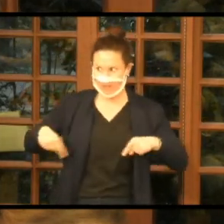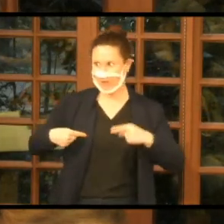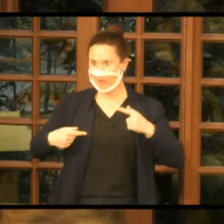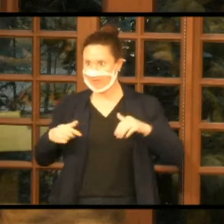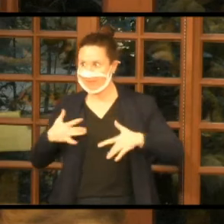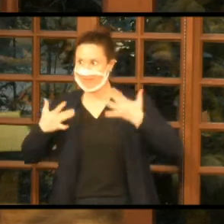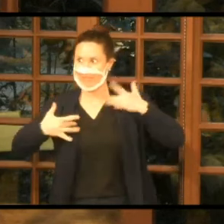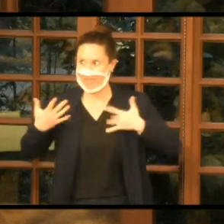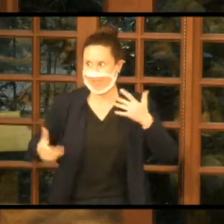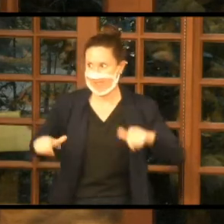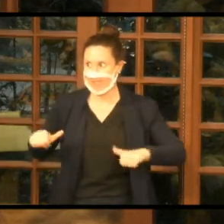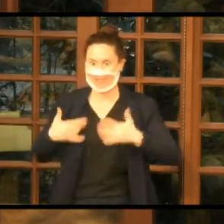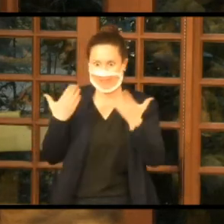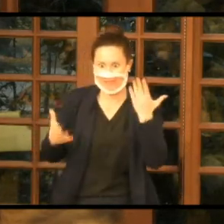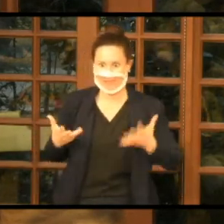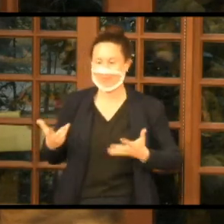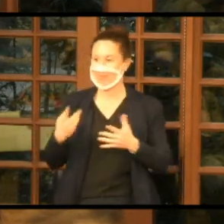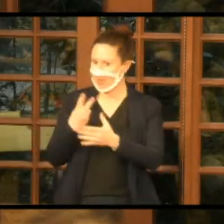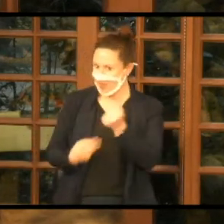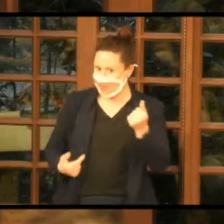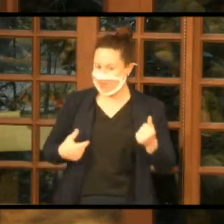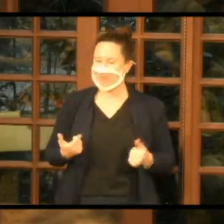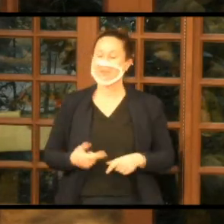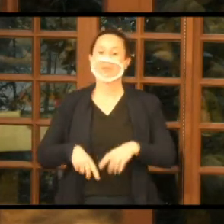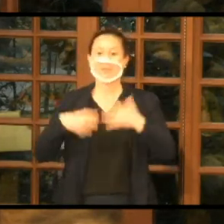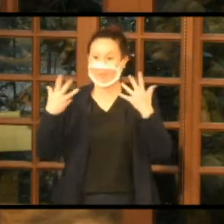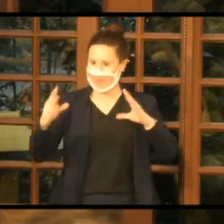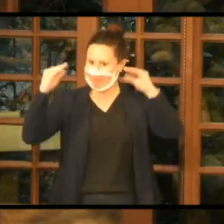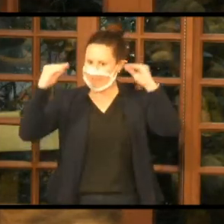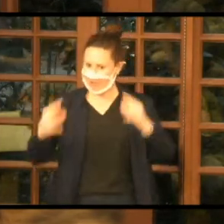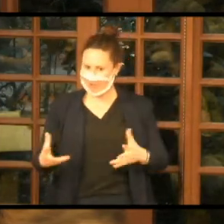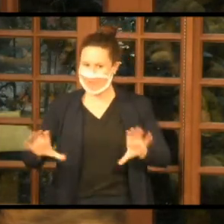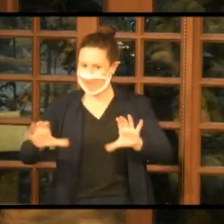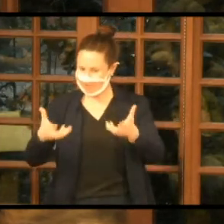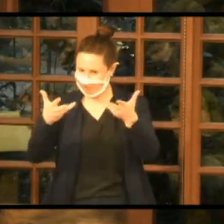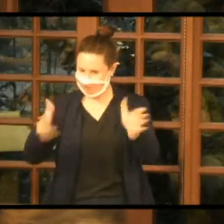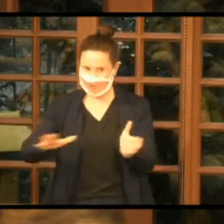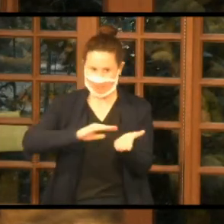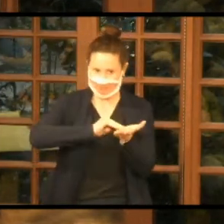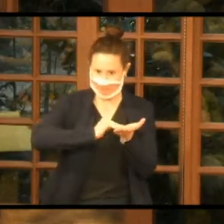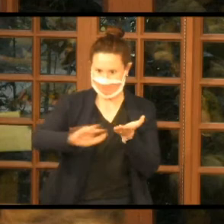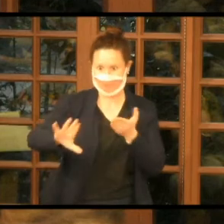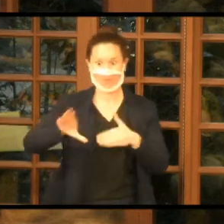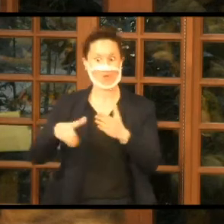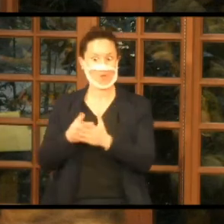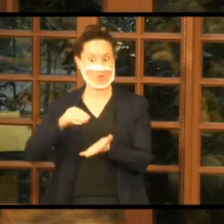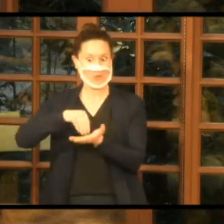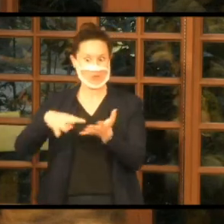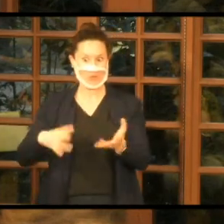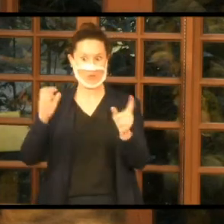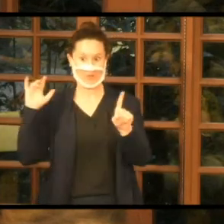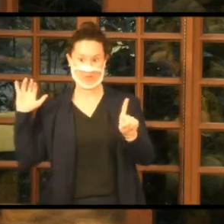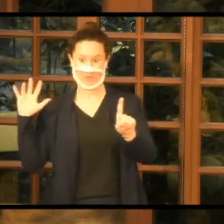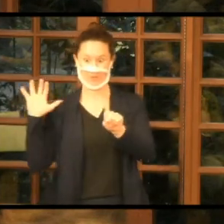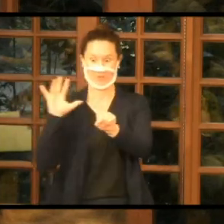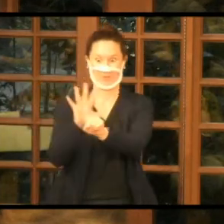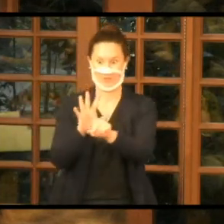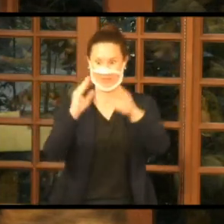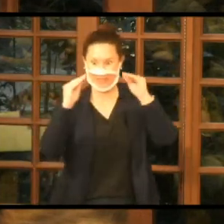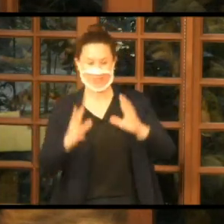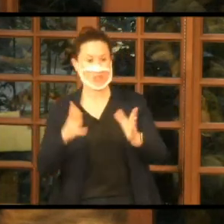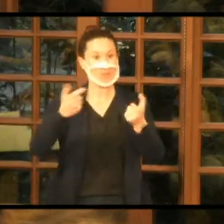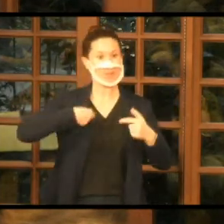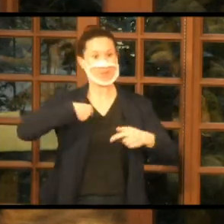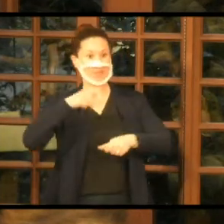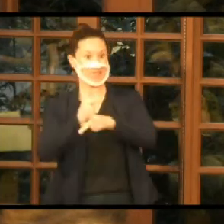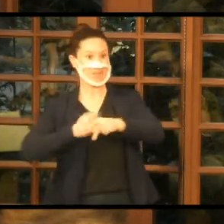possibility. After Professor Bruin dismissed the class, a throng of students moved toward her to make the case for why they needed to take